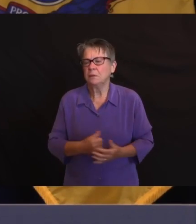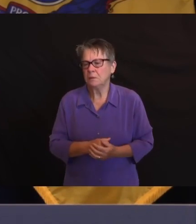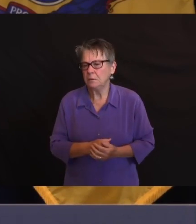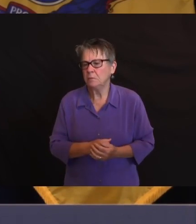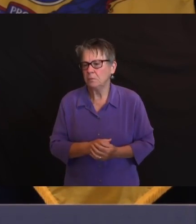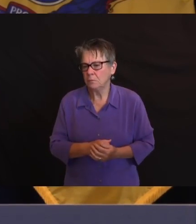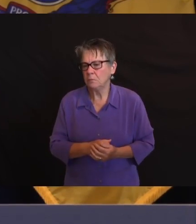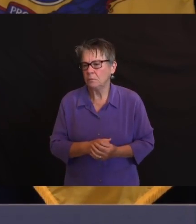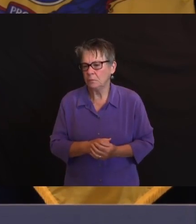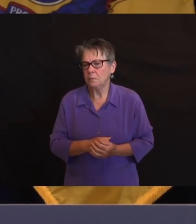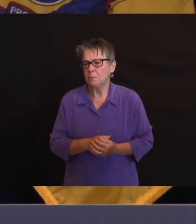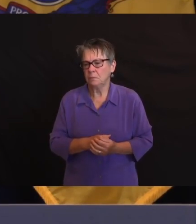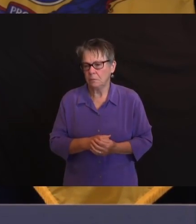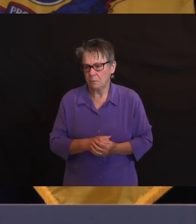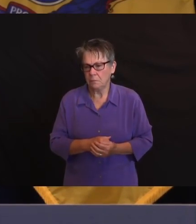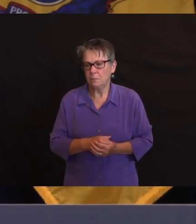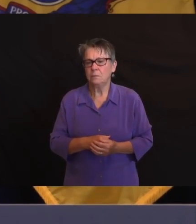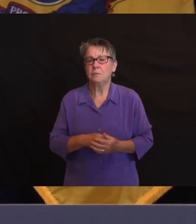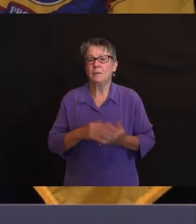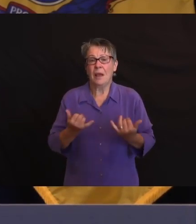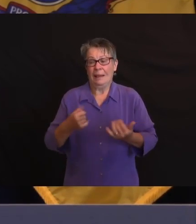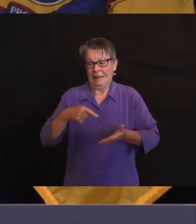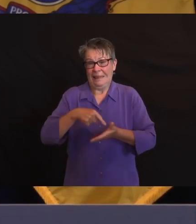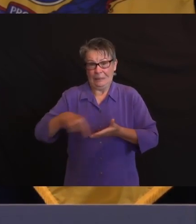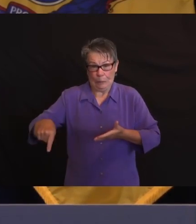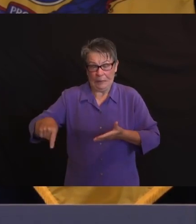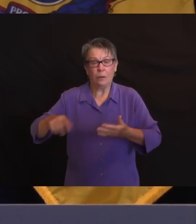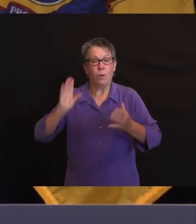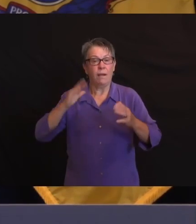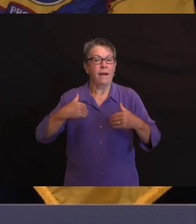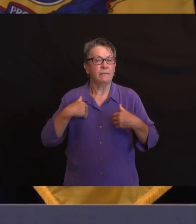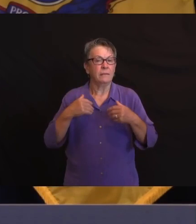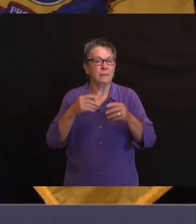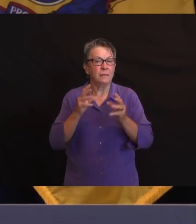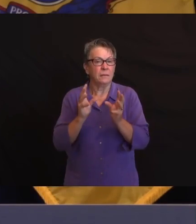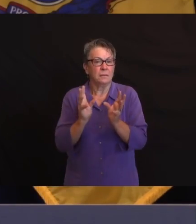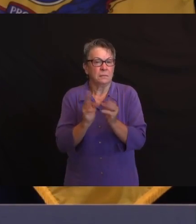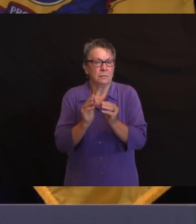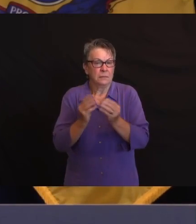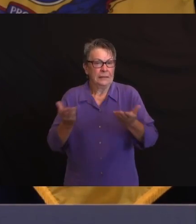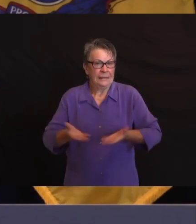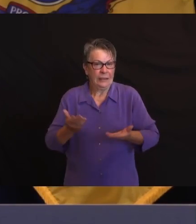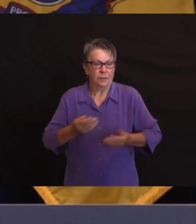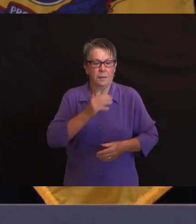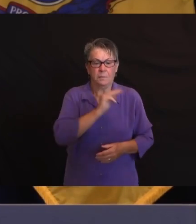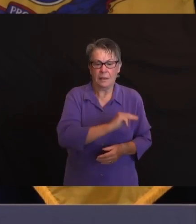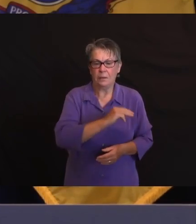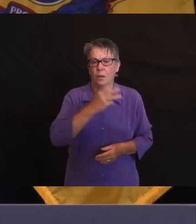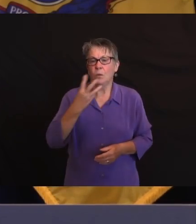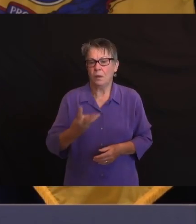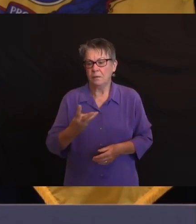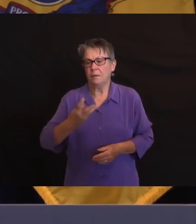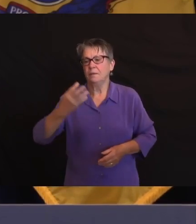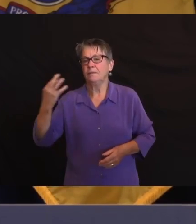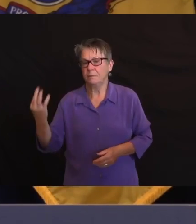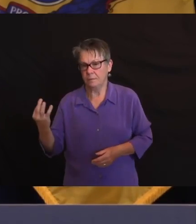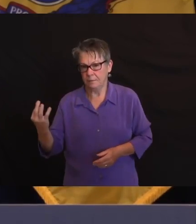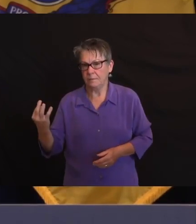in person. Today we were a little bit later. By the way, the White House call was almost entirely on testing.